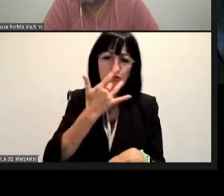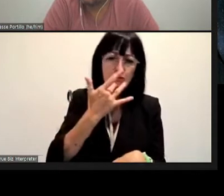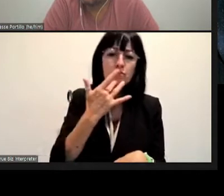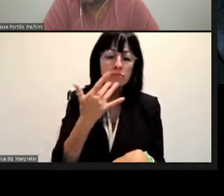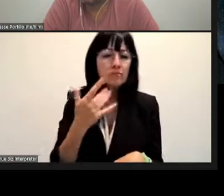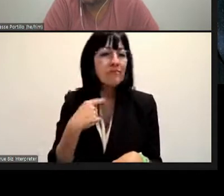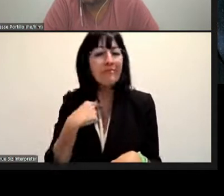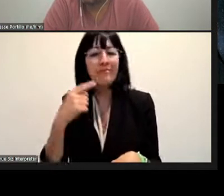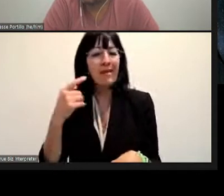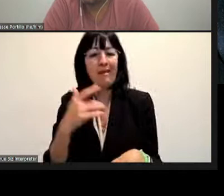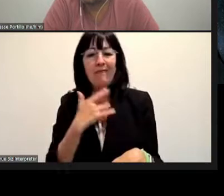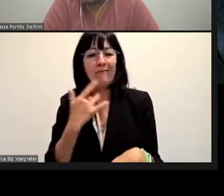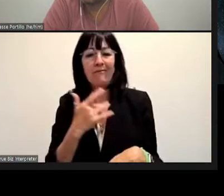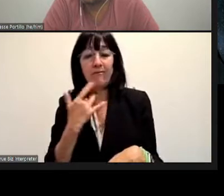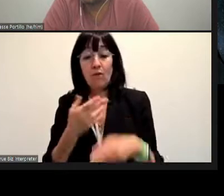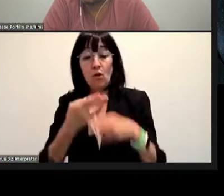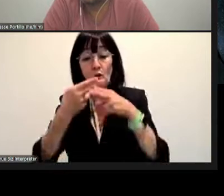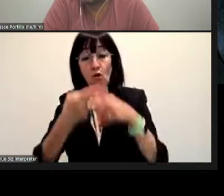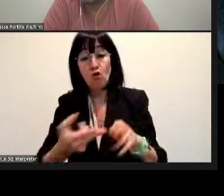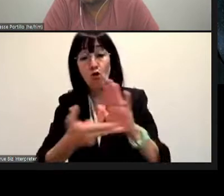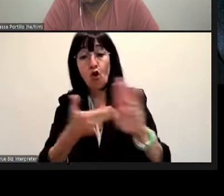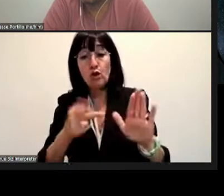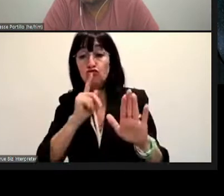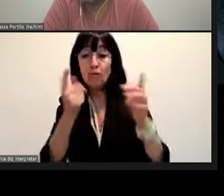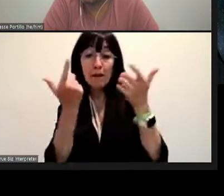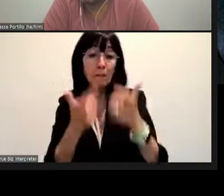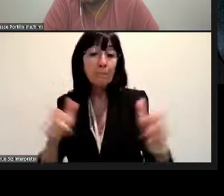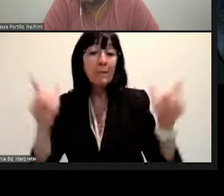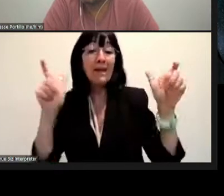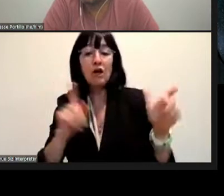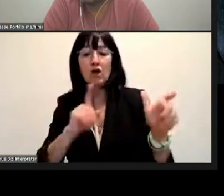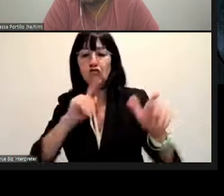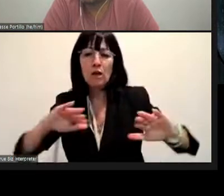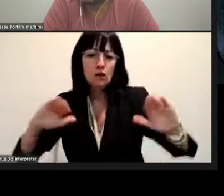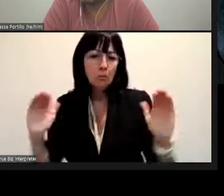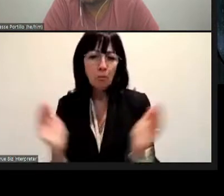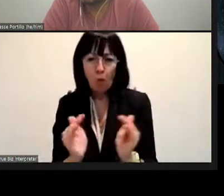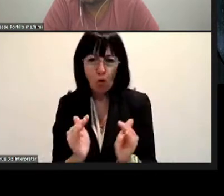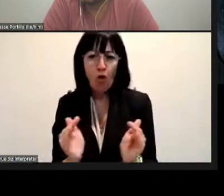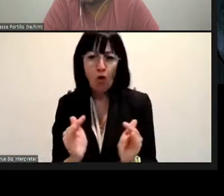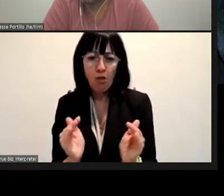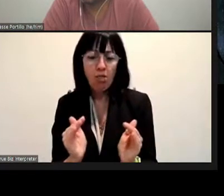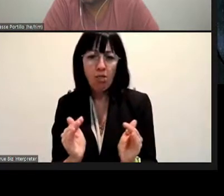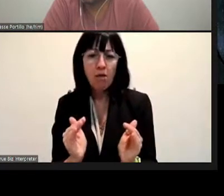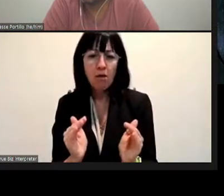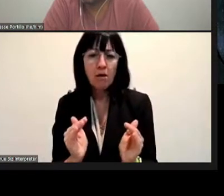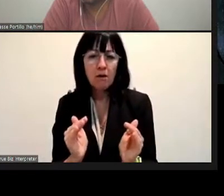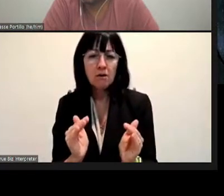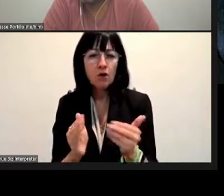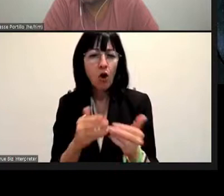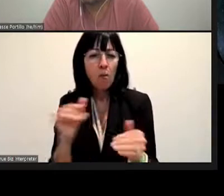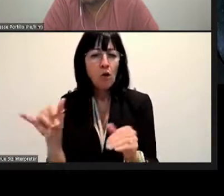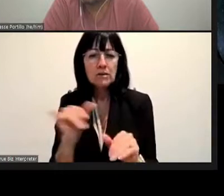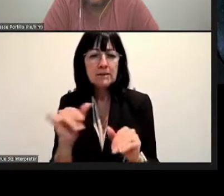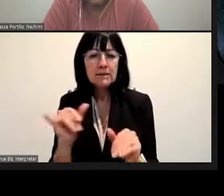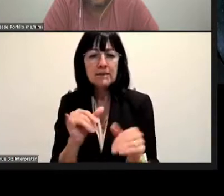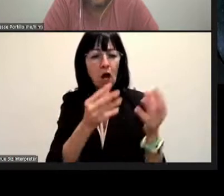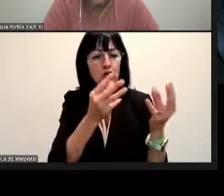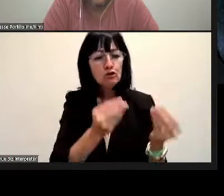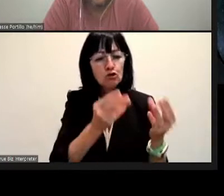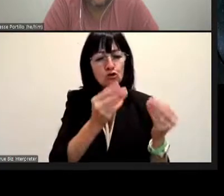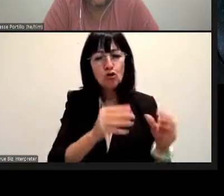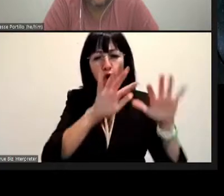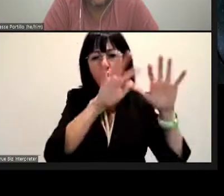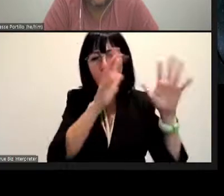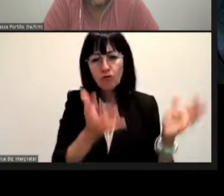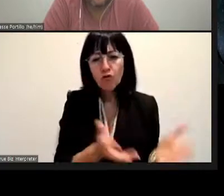are how calling something really big or really small, and like much like the way that soft, like round, all of those